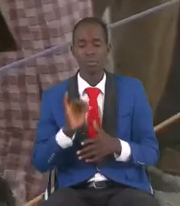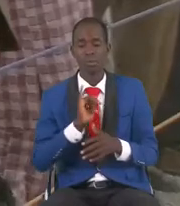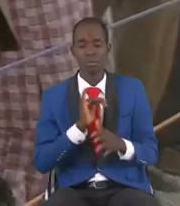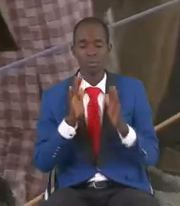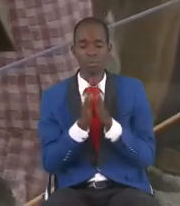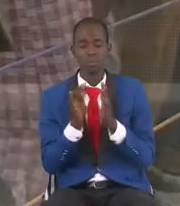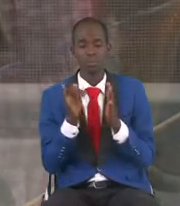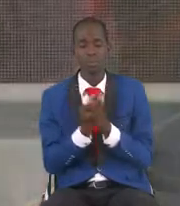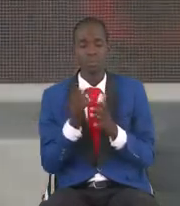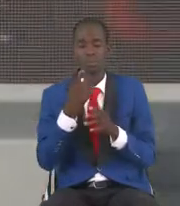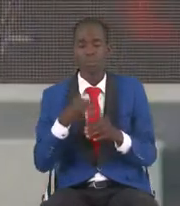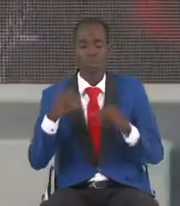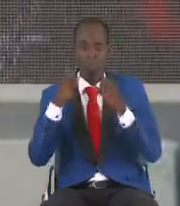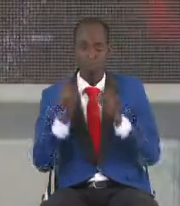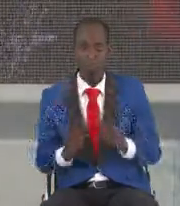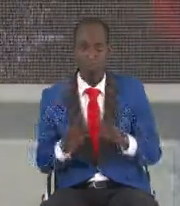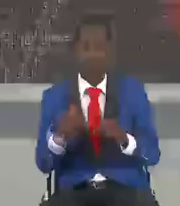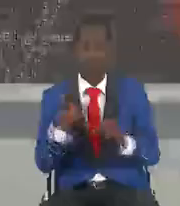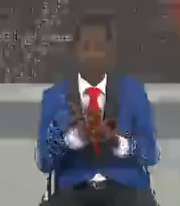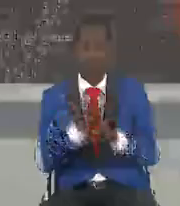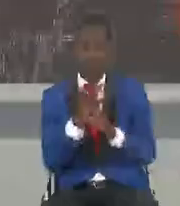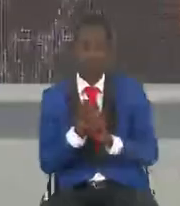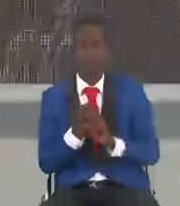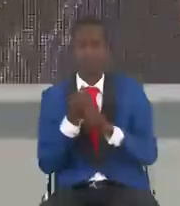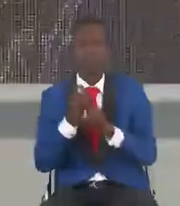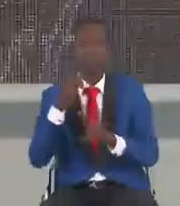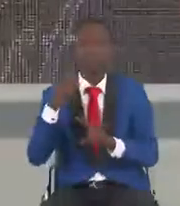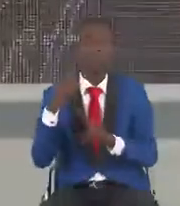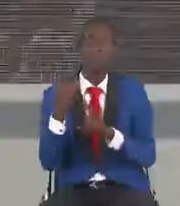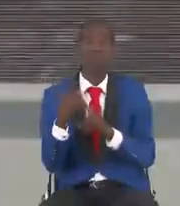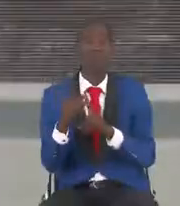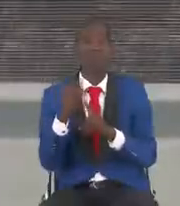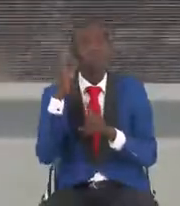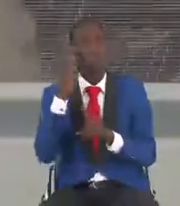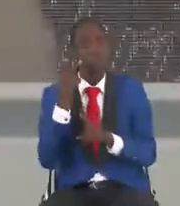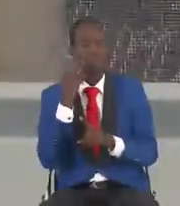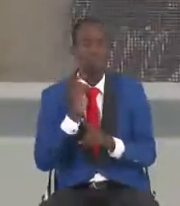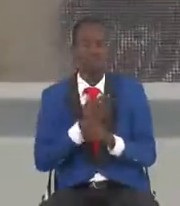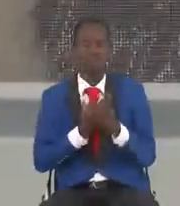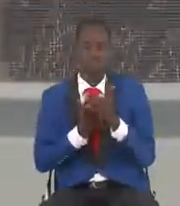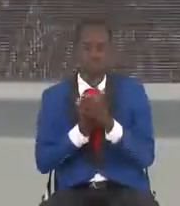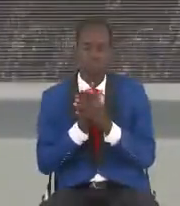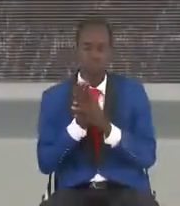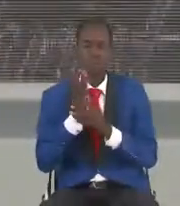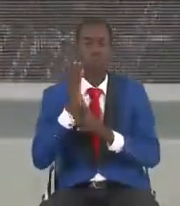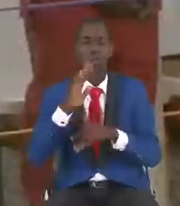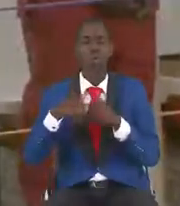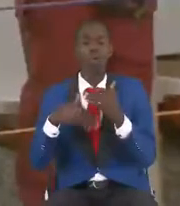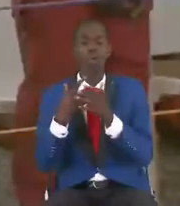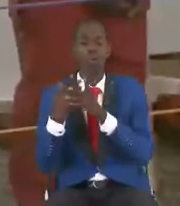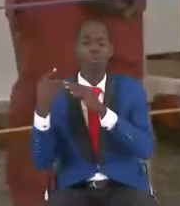the power we derive from the word will see us through all the storms of